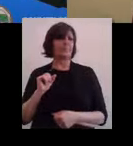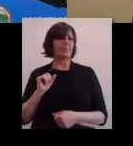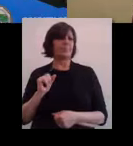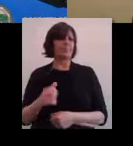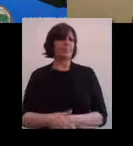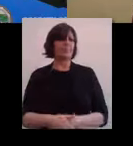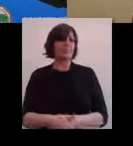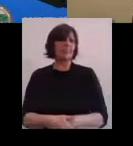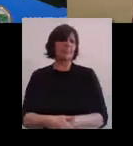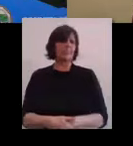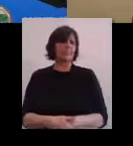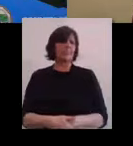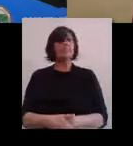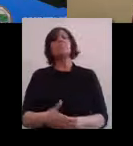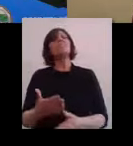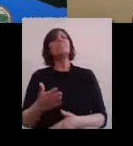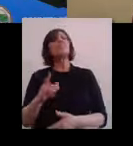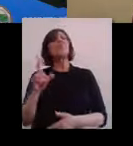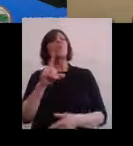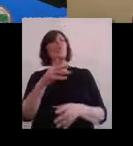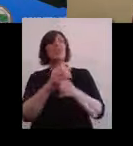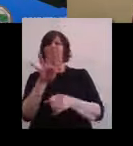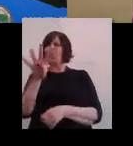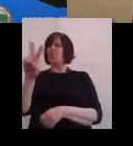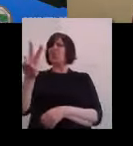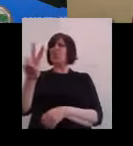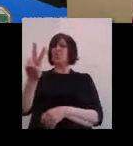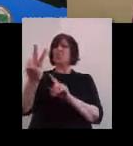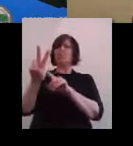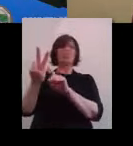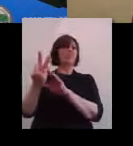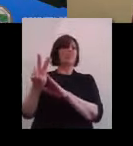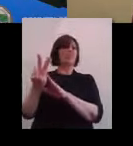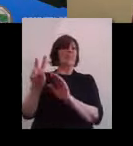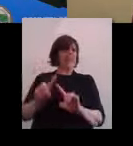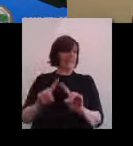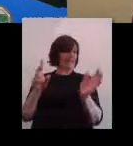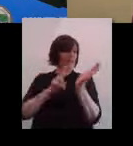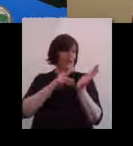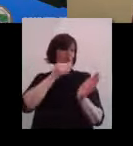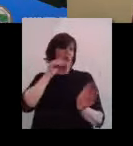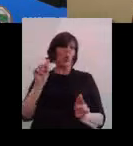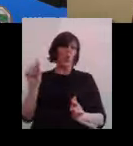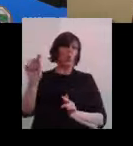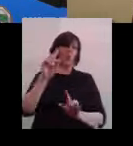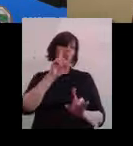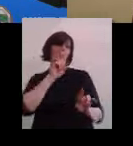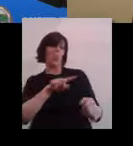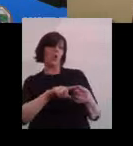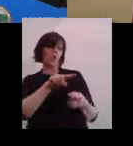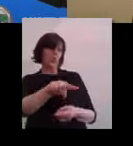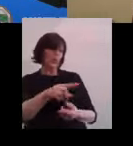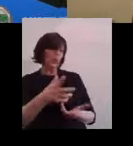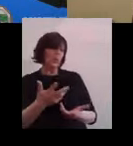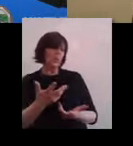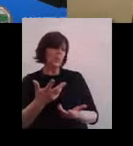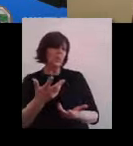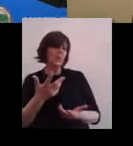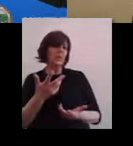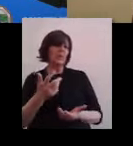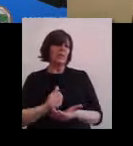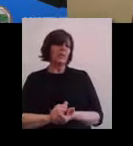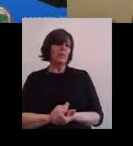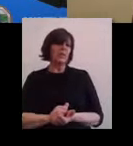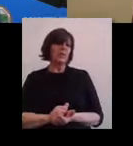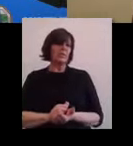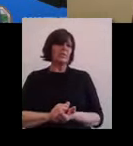So where did you get the 42 figure from? Are those different nursing homes reporting to you directly and the state just hasn't released it yet? No, the